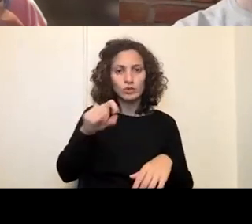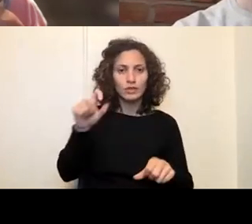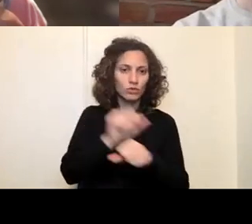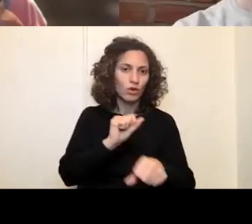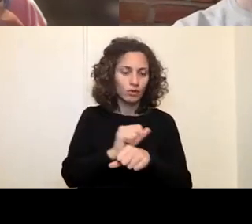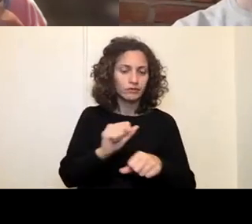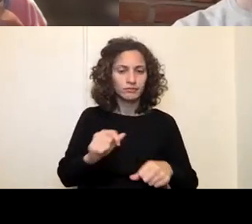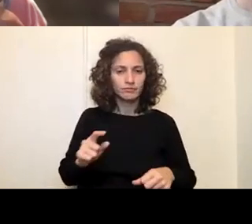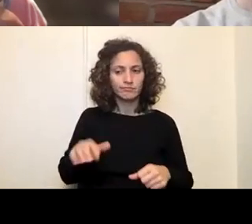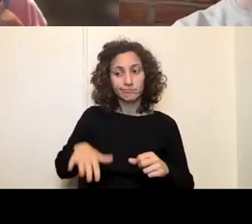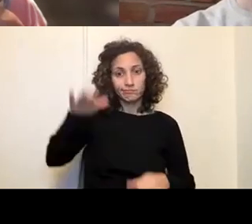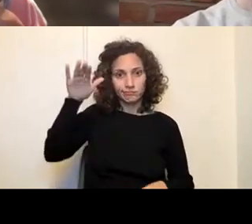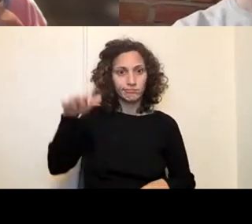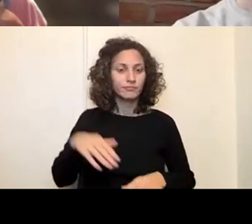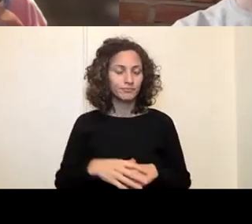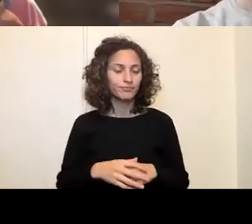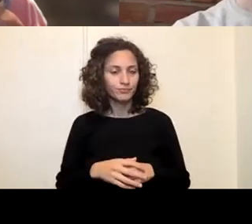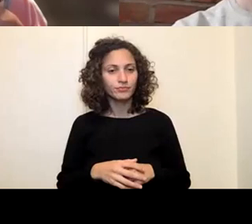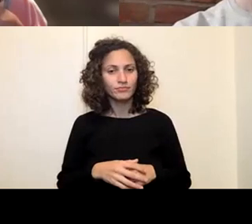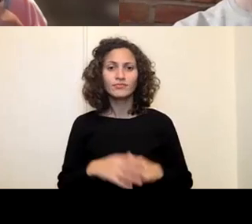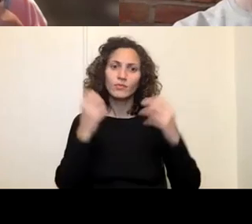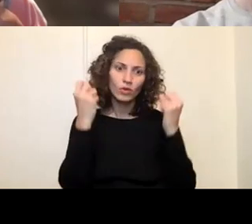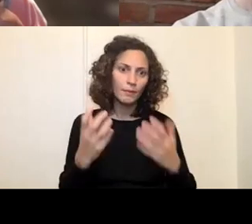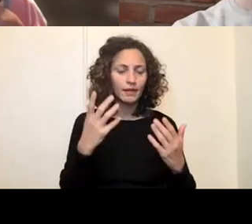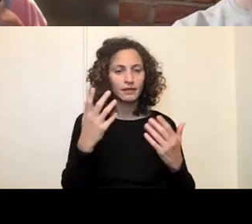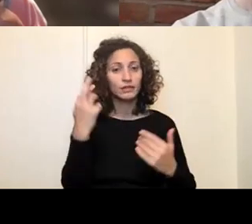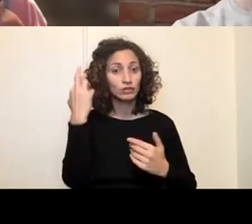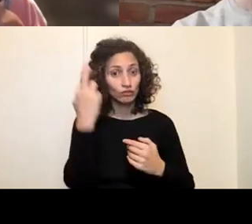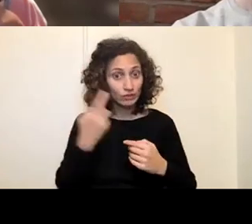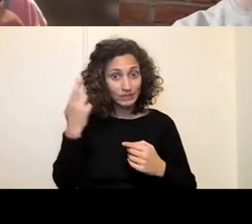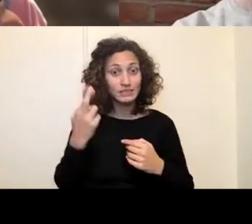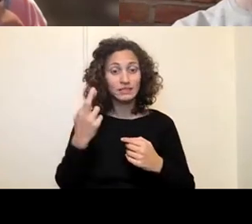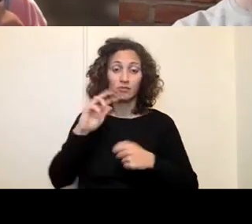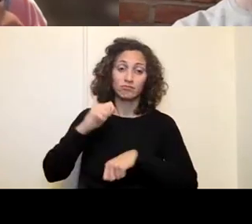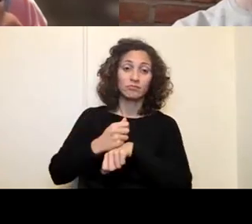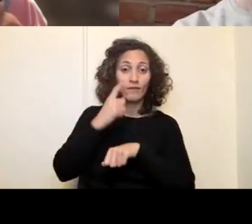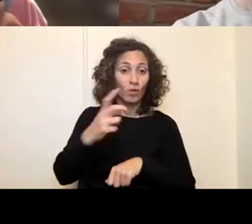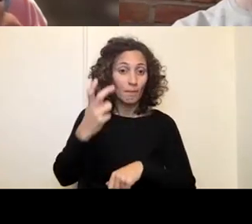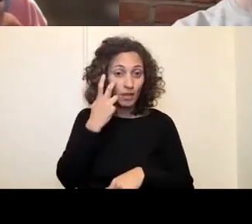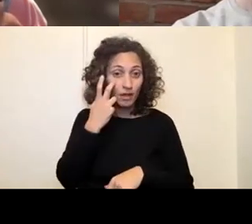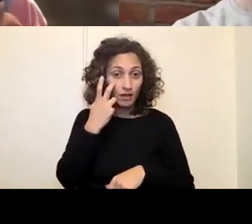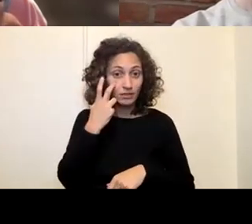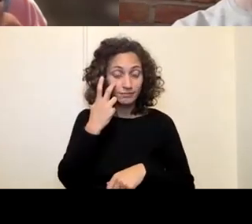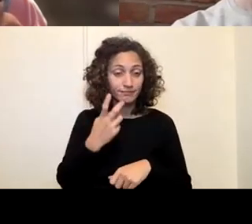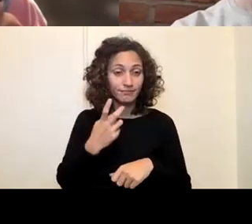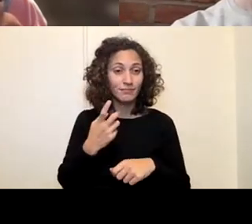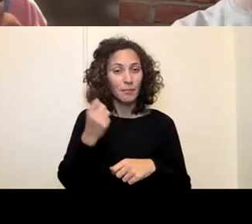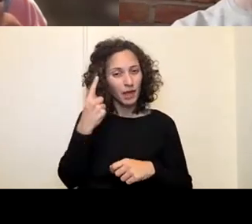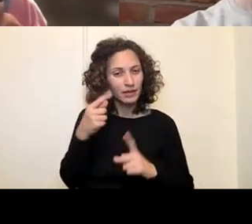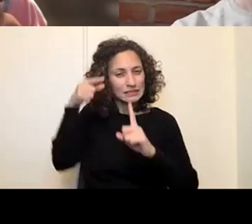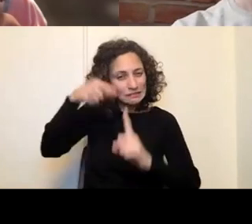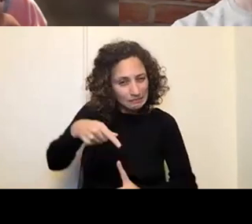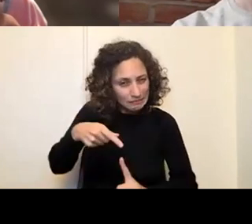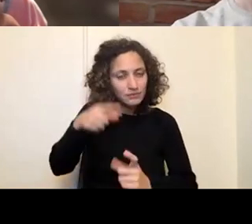And there were many reasons that it was set up for blind people, but it was like a particular